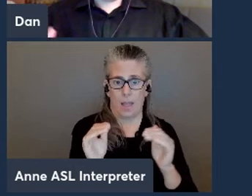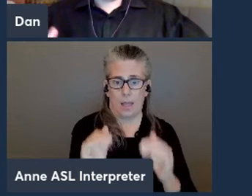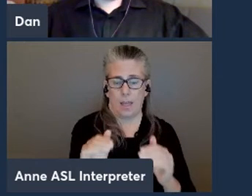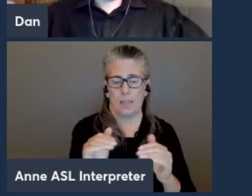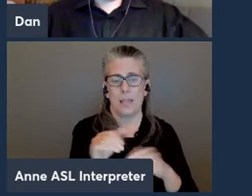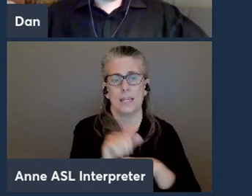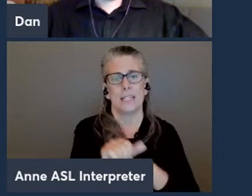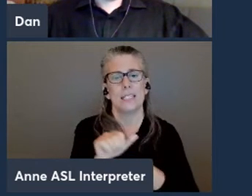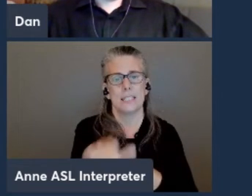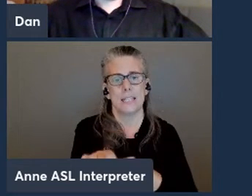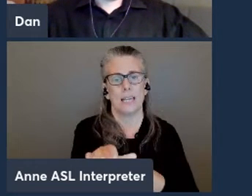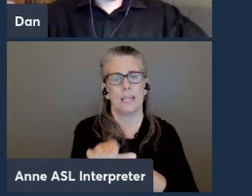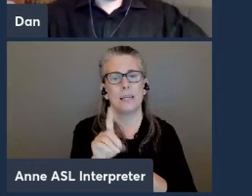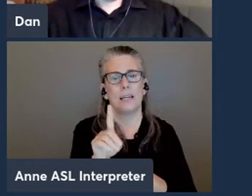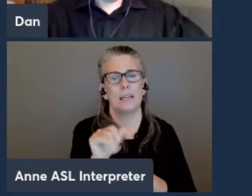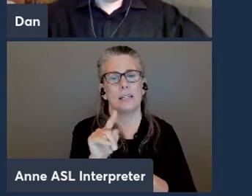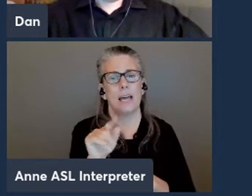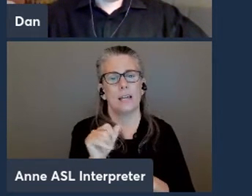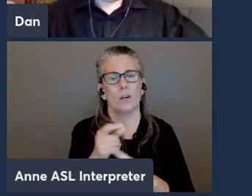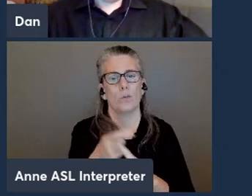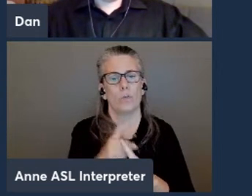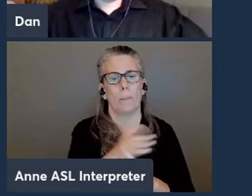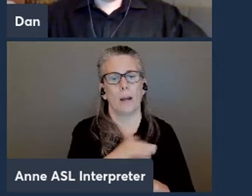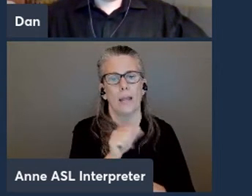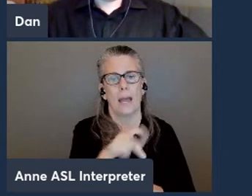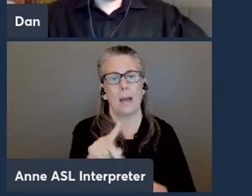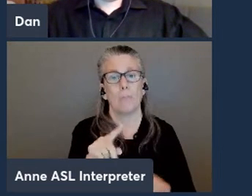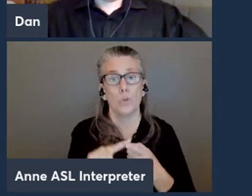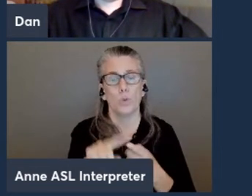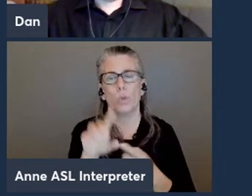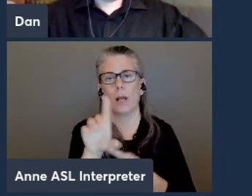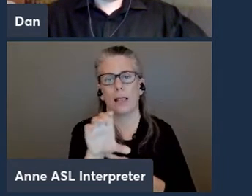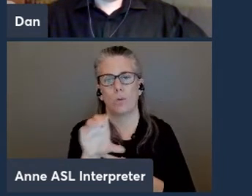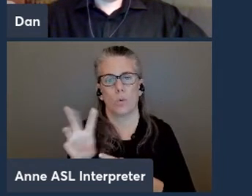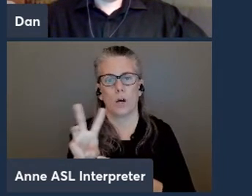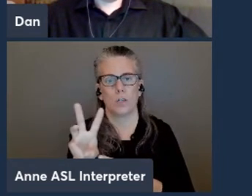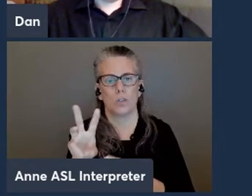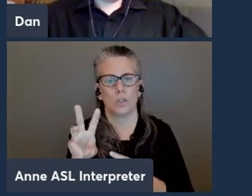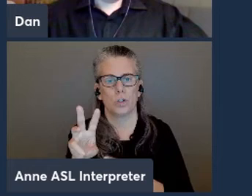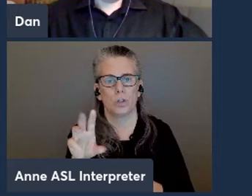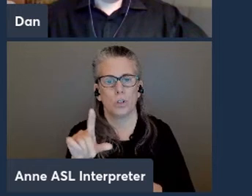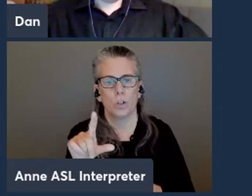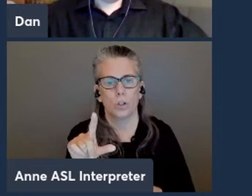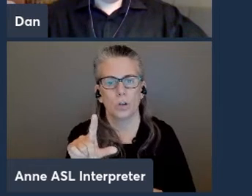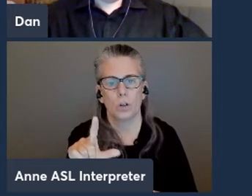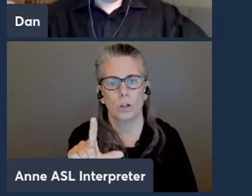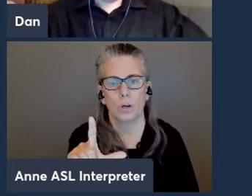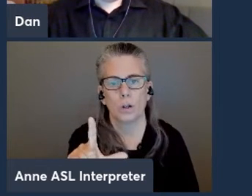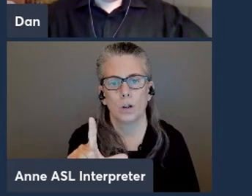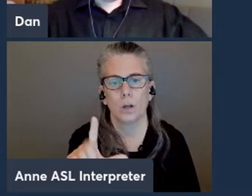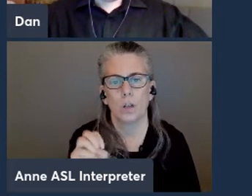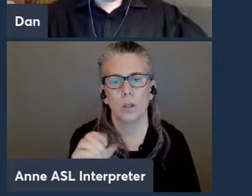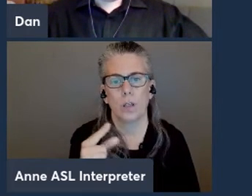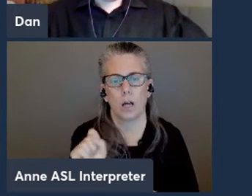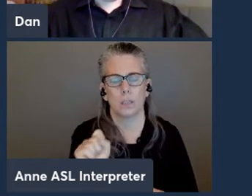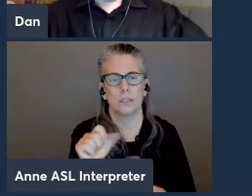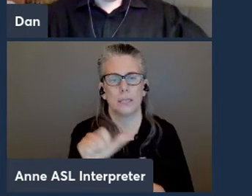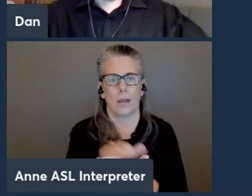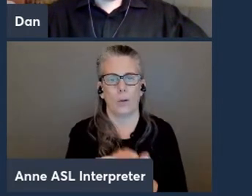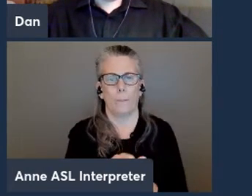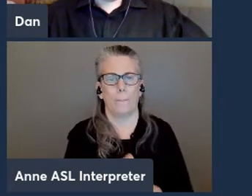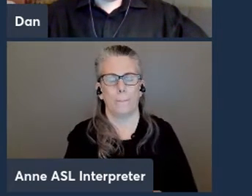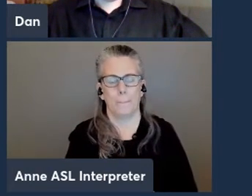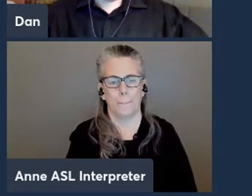data from my app to CloudWatch logs to do further analysis like we're talking about here with the alarming. Okay.